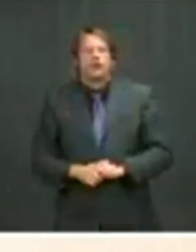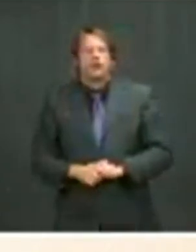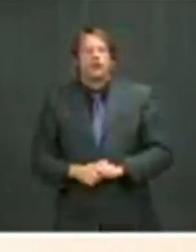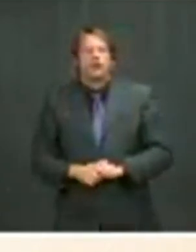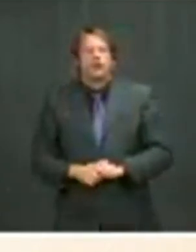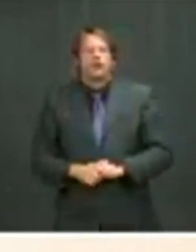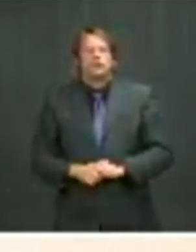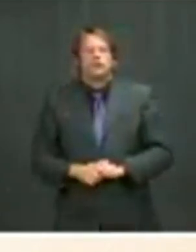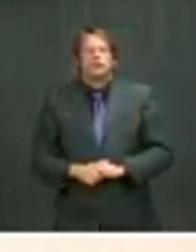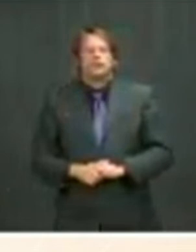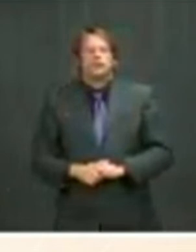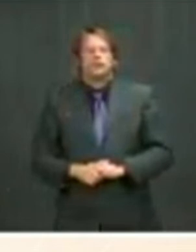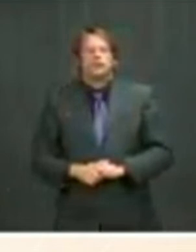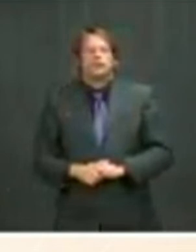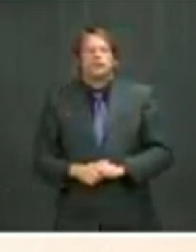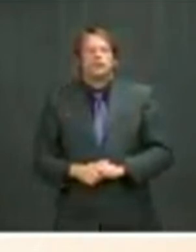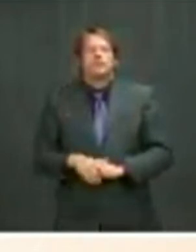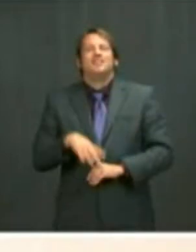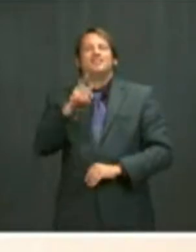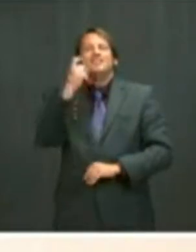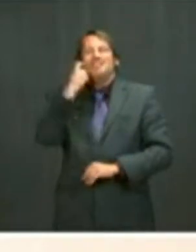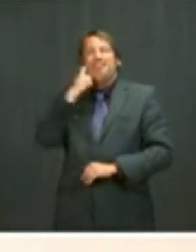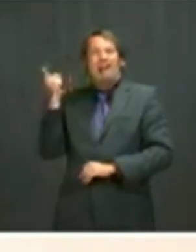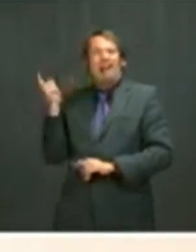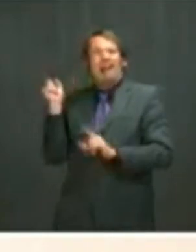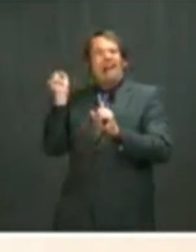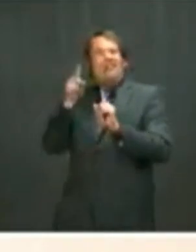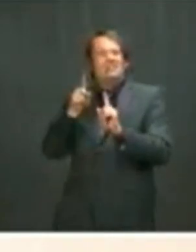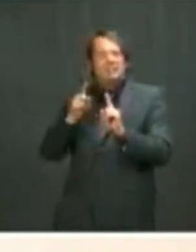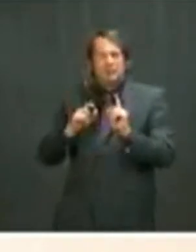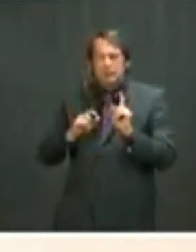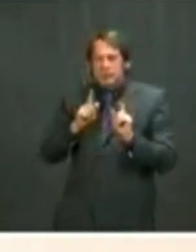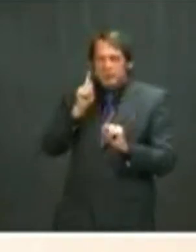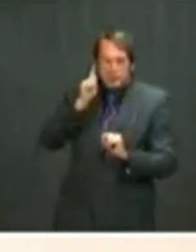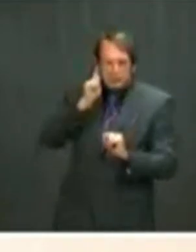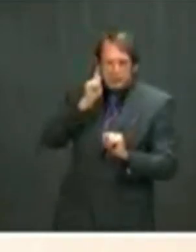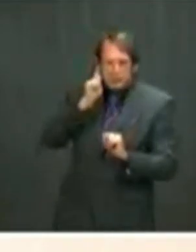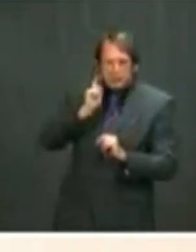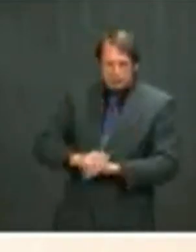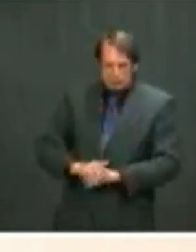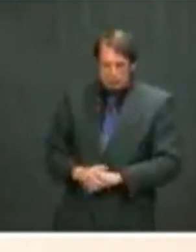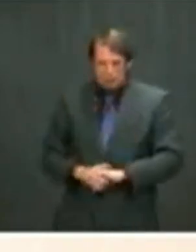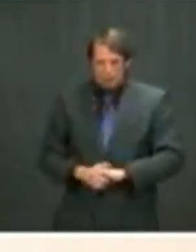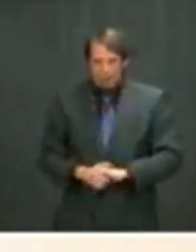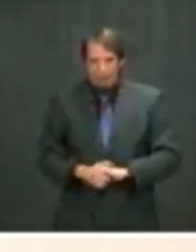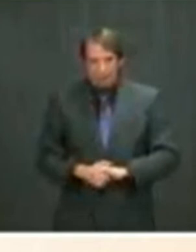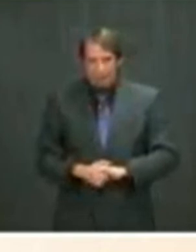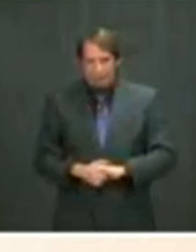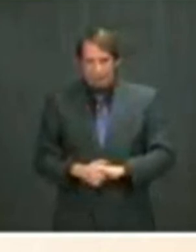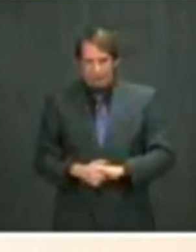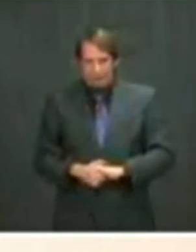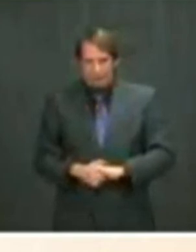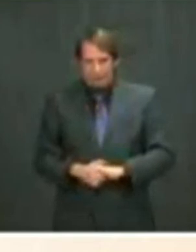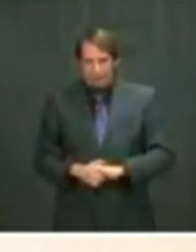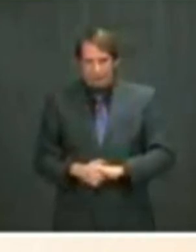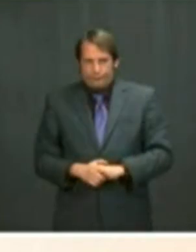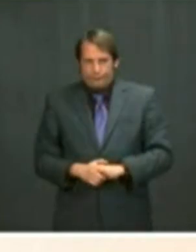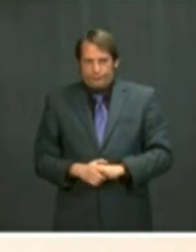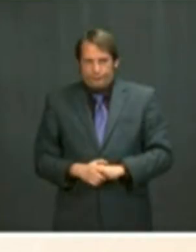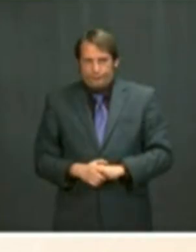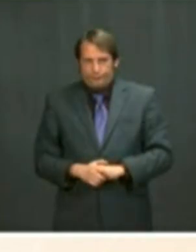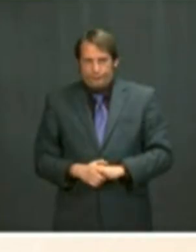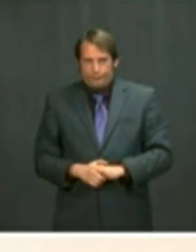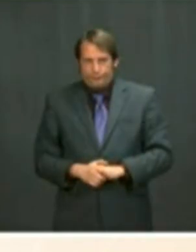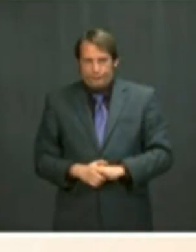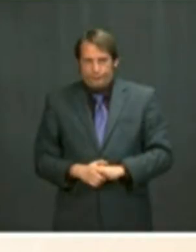reconciliation, for there to be a sort of second bite at the reconciliation apple, so to speak, it would have to be by the end of this fiscal year.